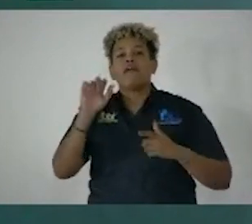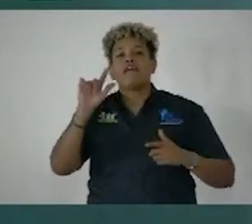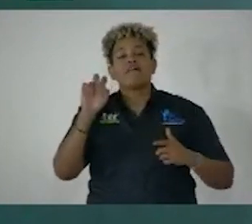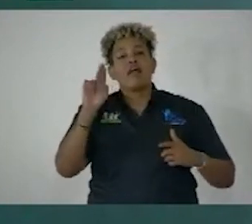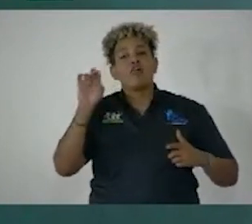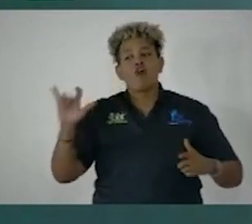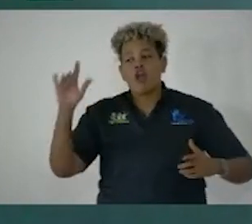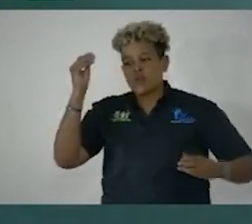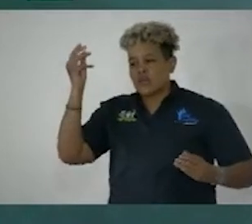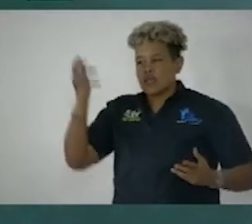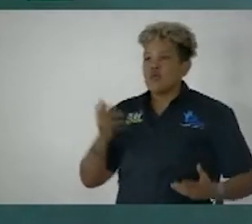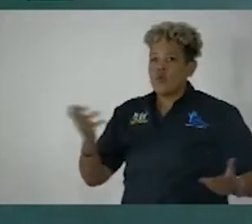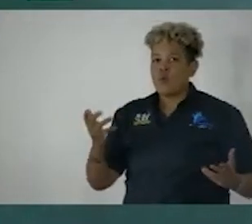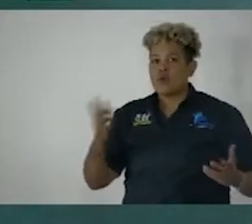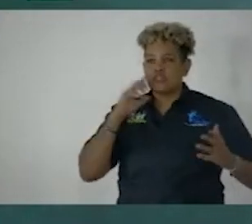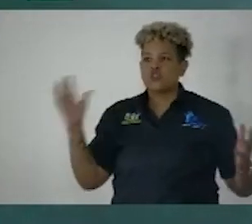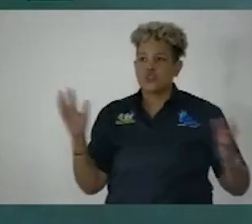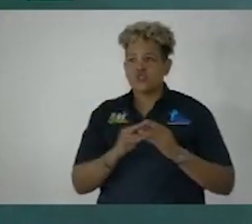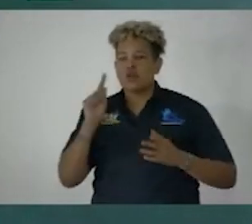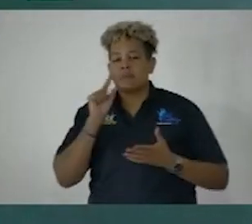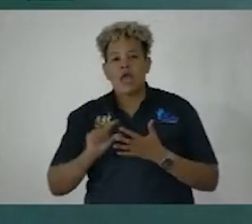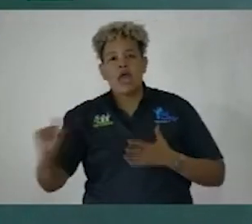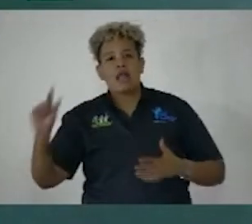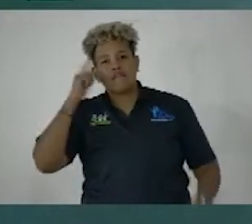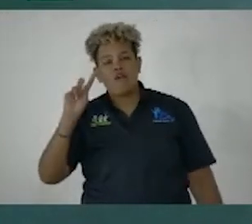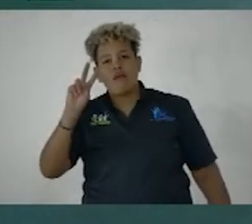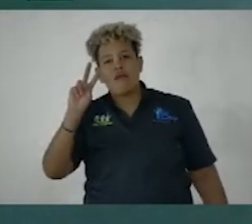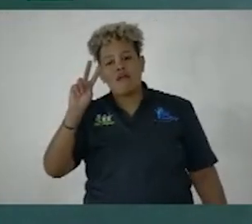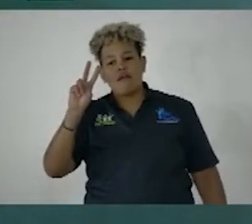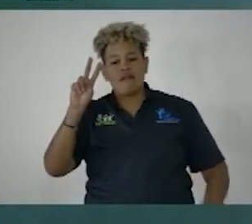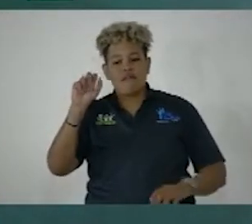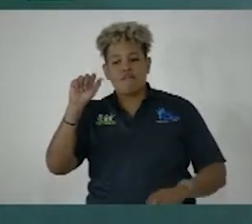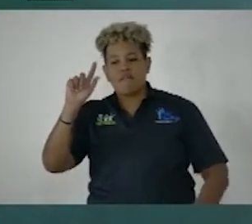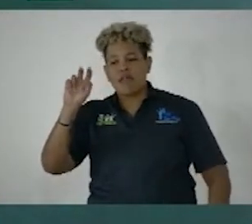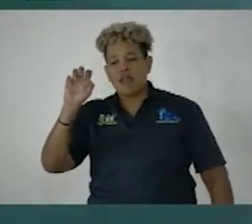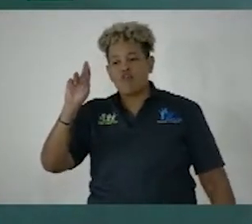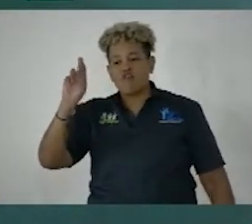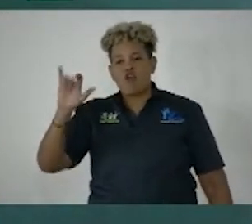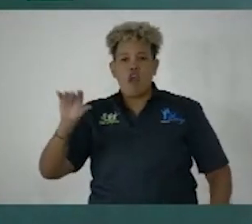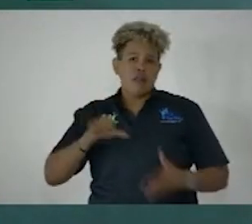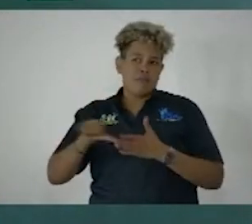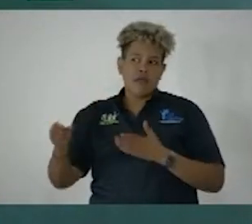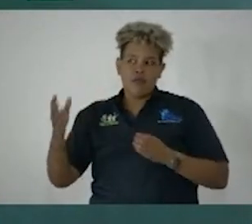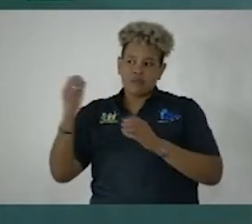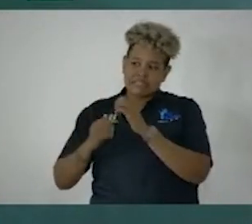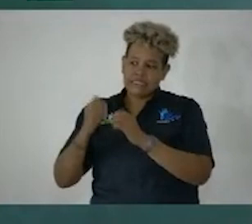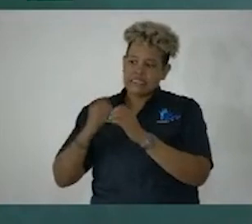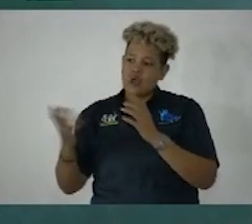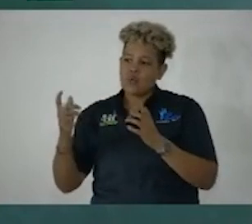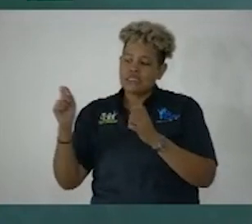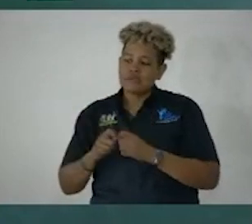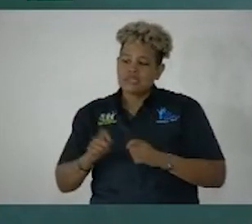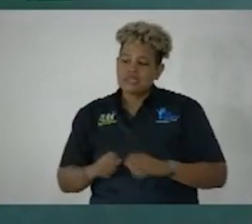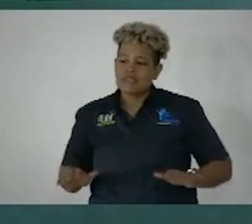Could you indicate what is the sum that is allocated for the maintenance of Vale Royal and what specific